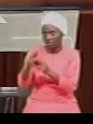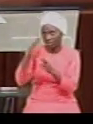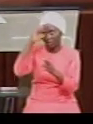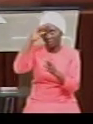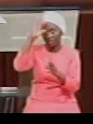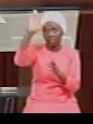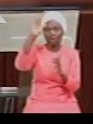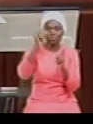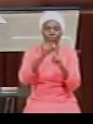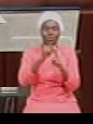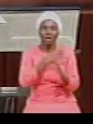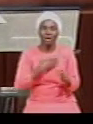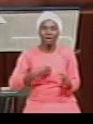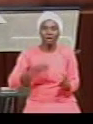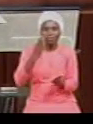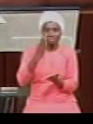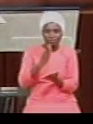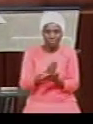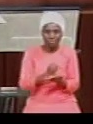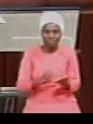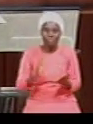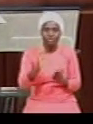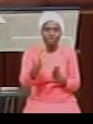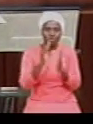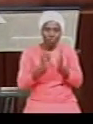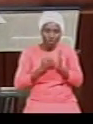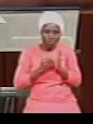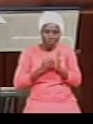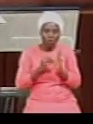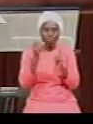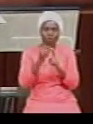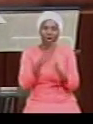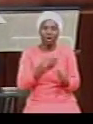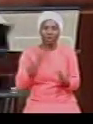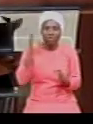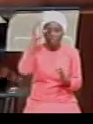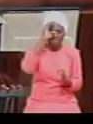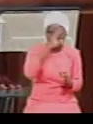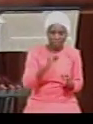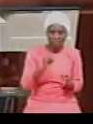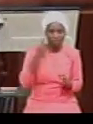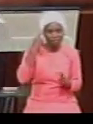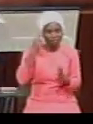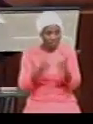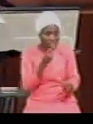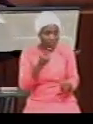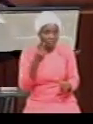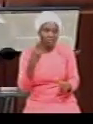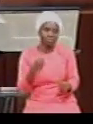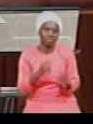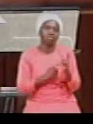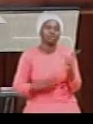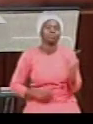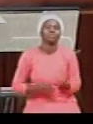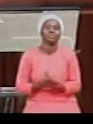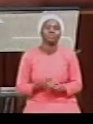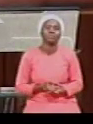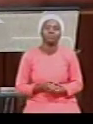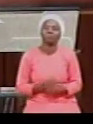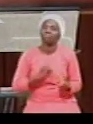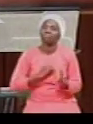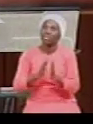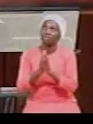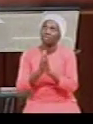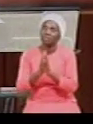word, sparing your own words, seeking first the Lord. I